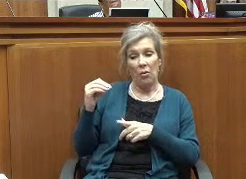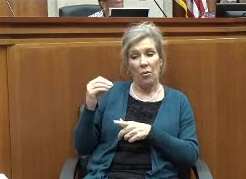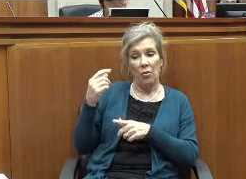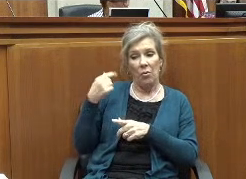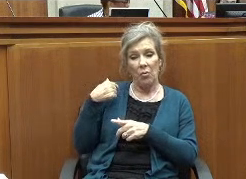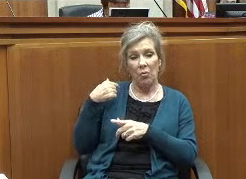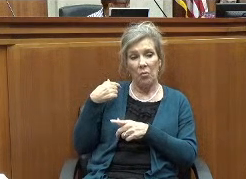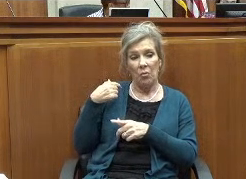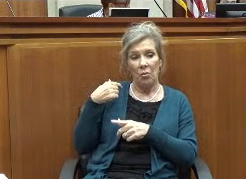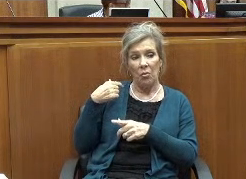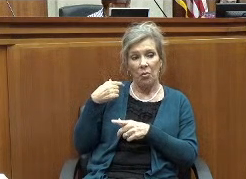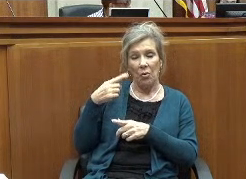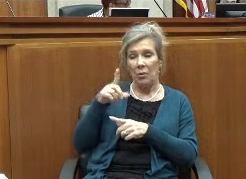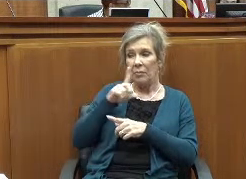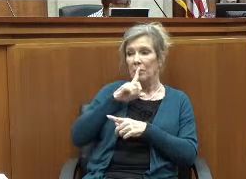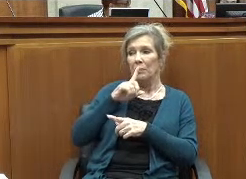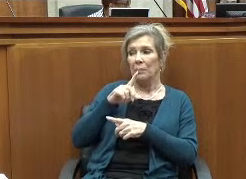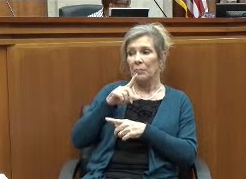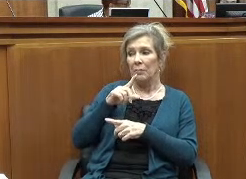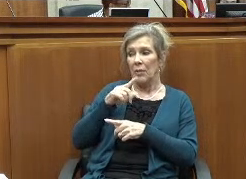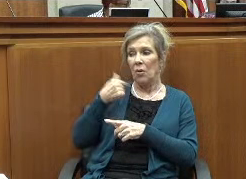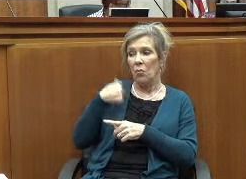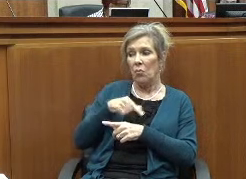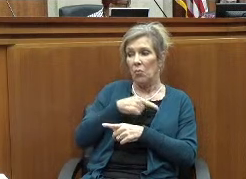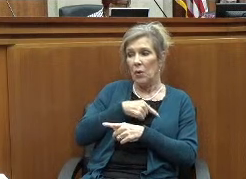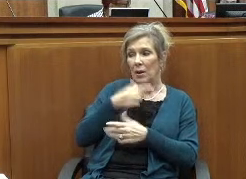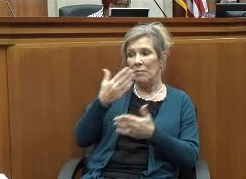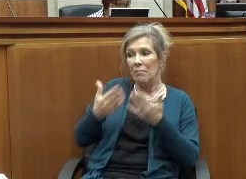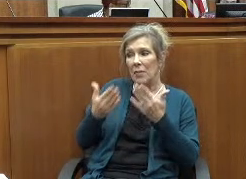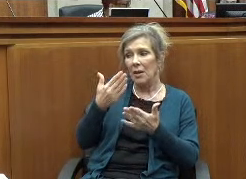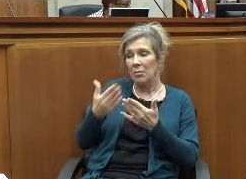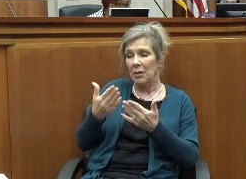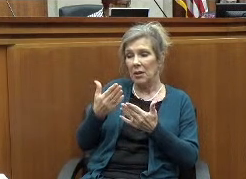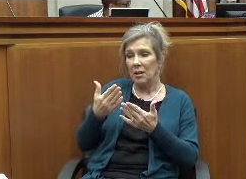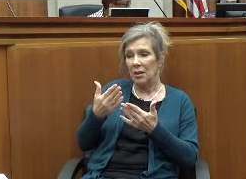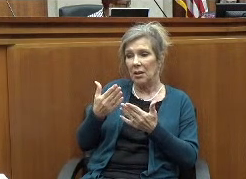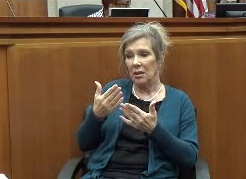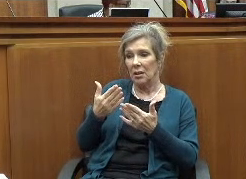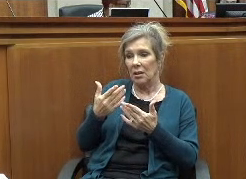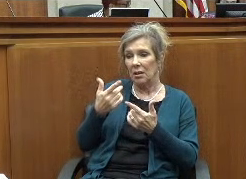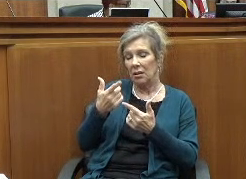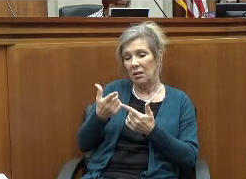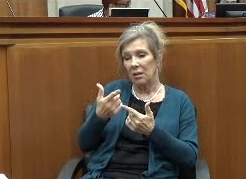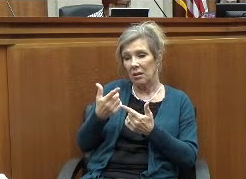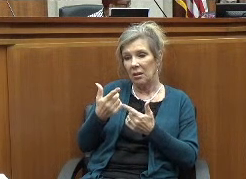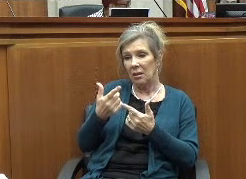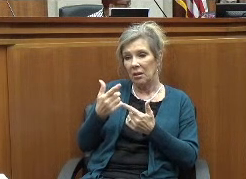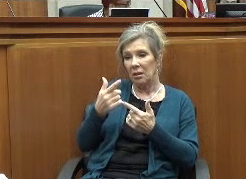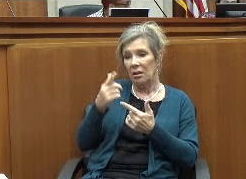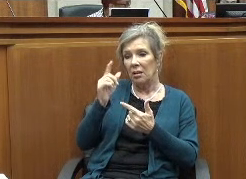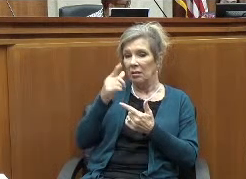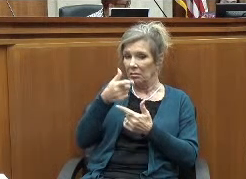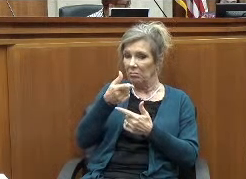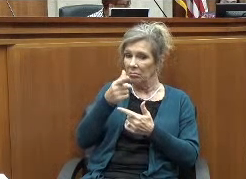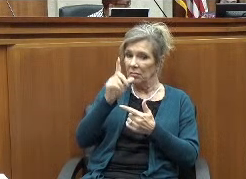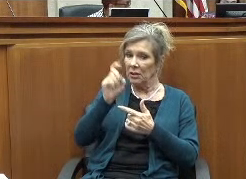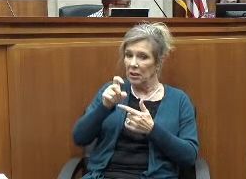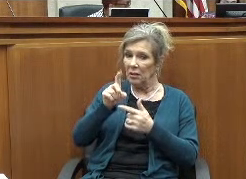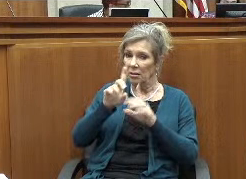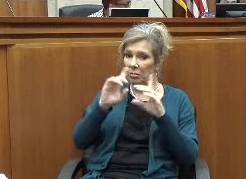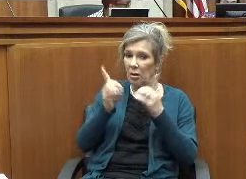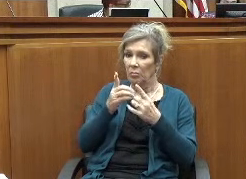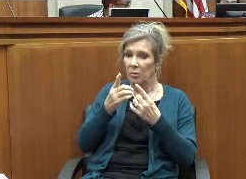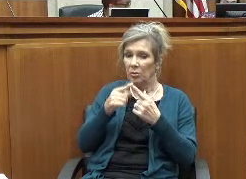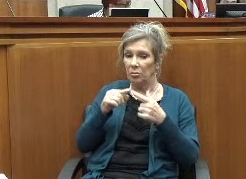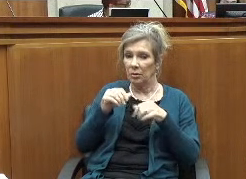be, not trying to speak for you, but we may just be simply at the department sending a clarifying letter on this special education